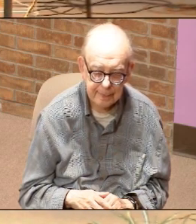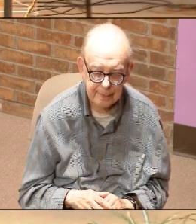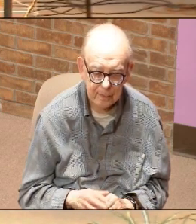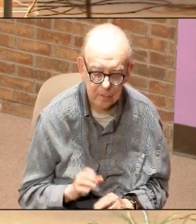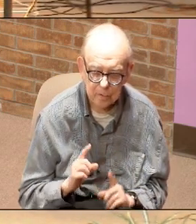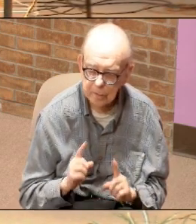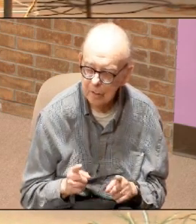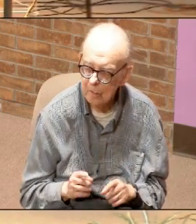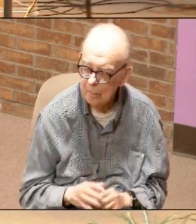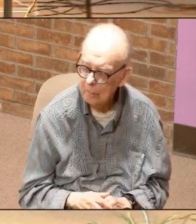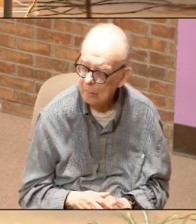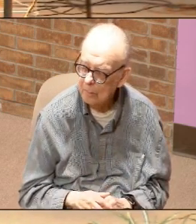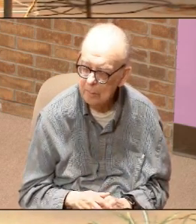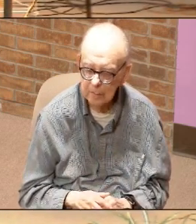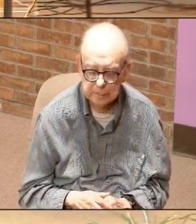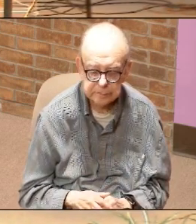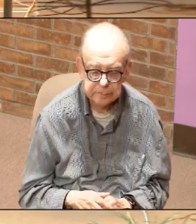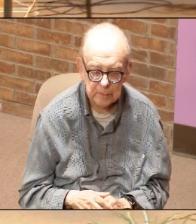Go.